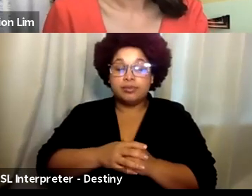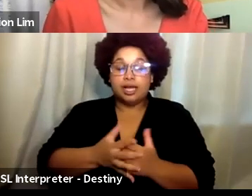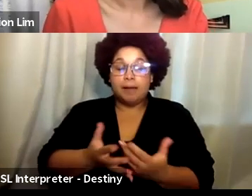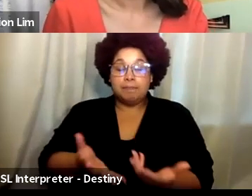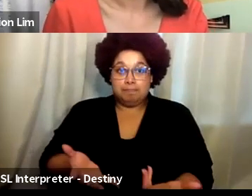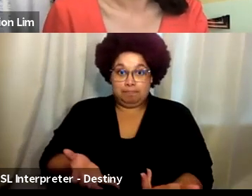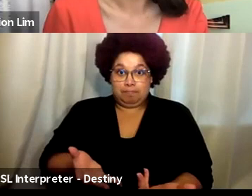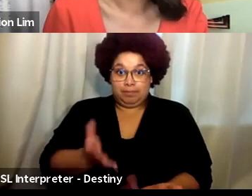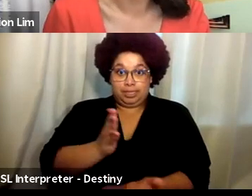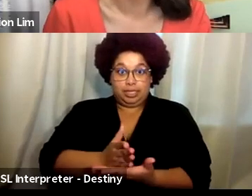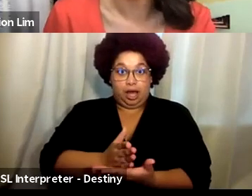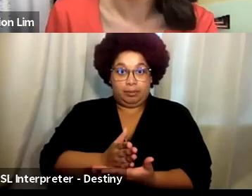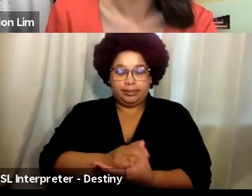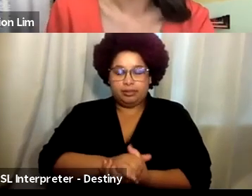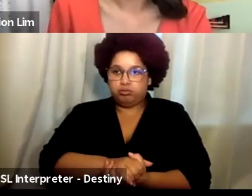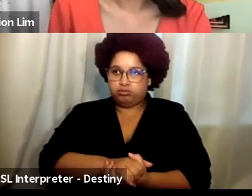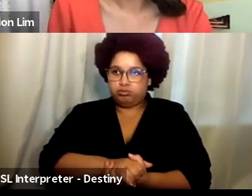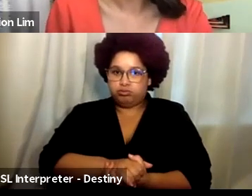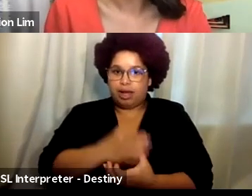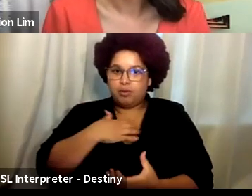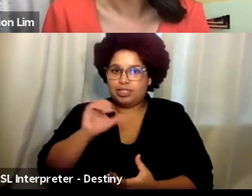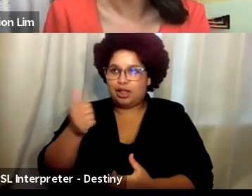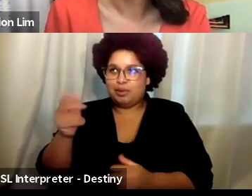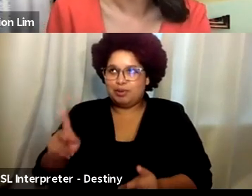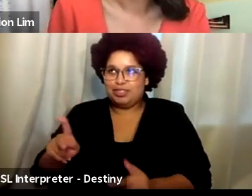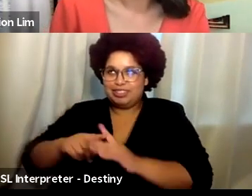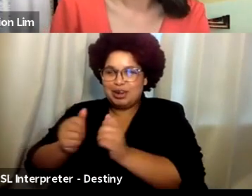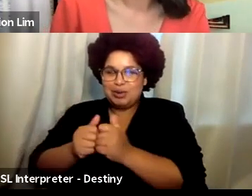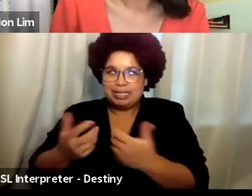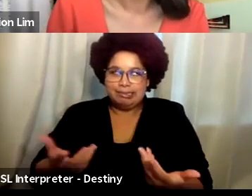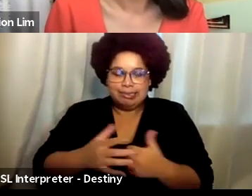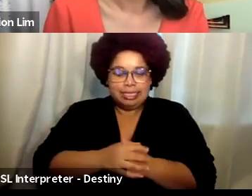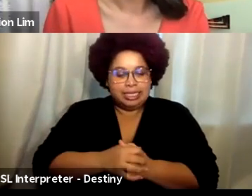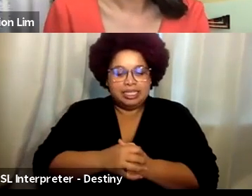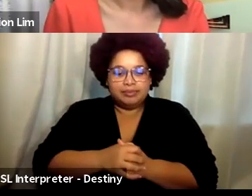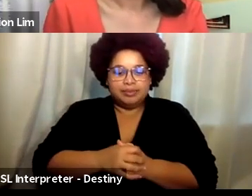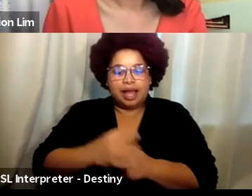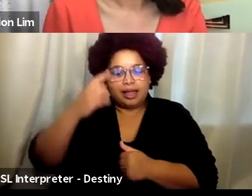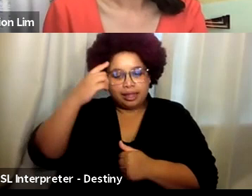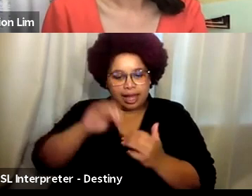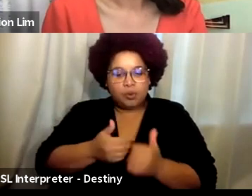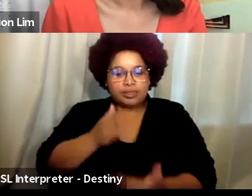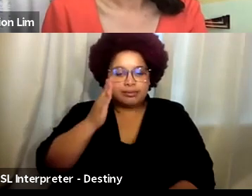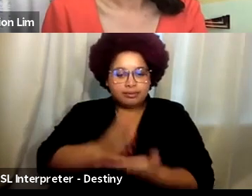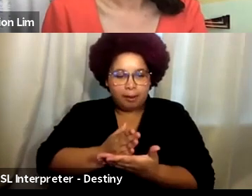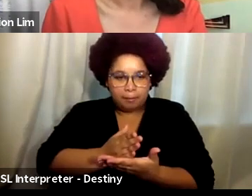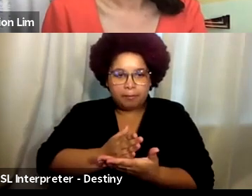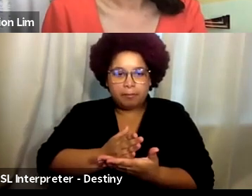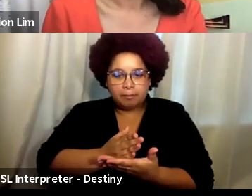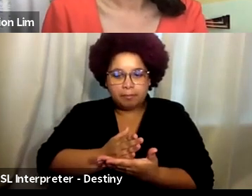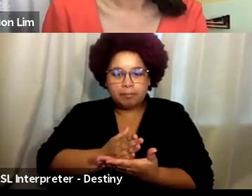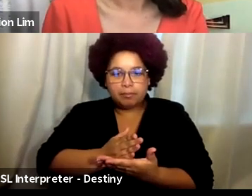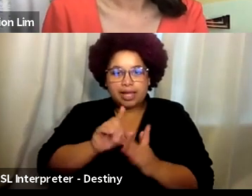How do we stop this? Well, I wish you would go with somebody else first on that. I think the way we stop it is the way I